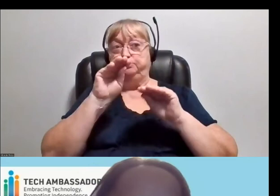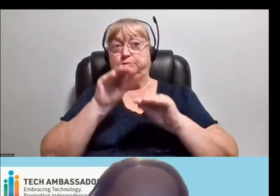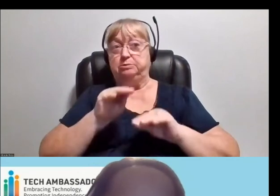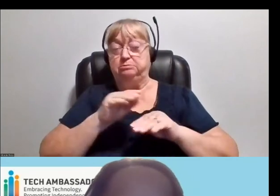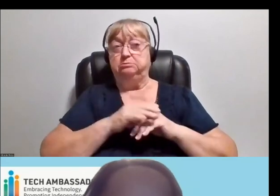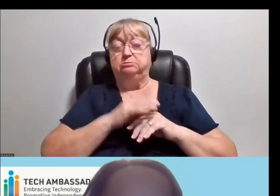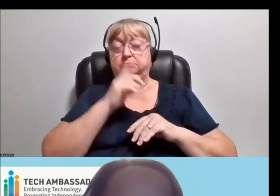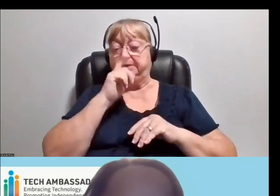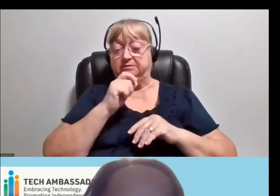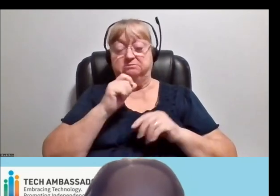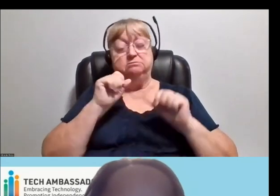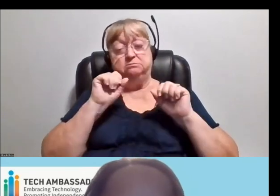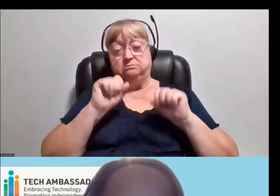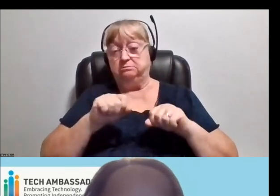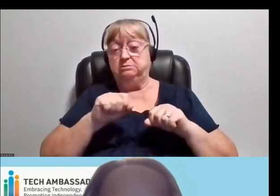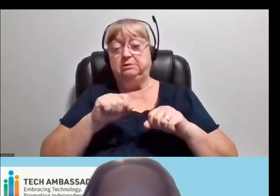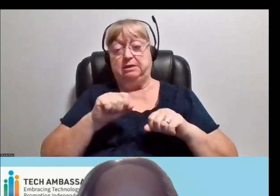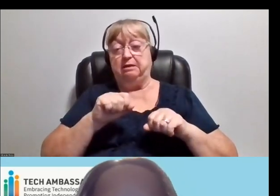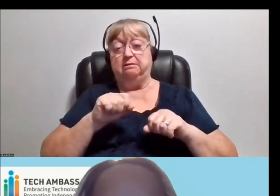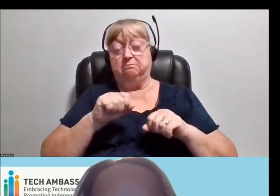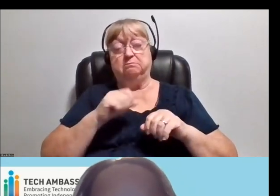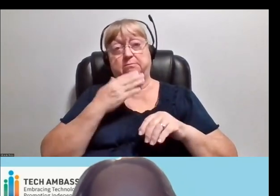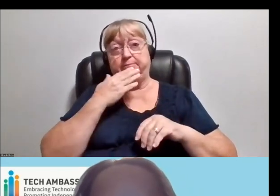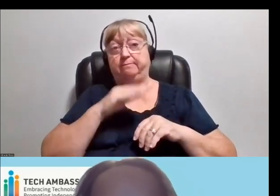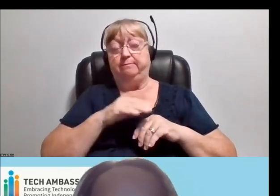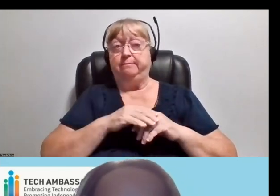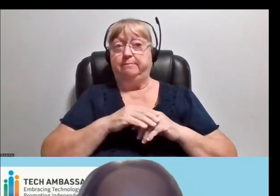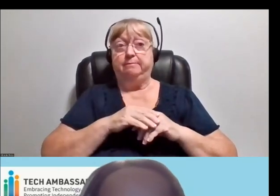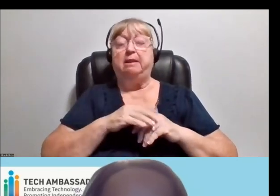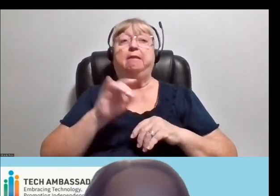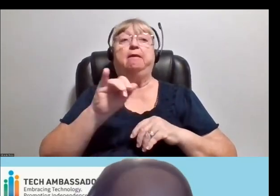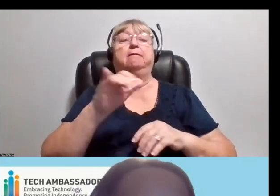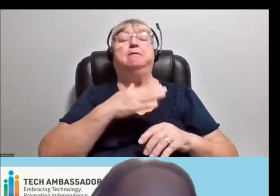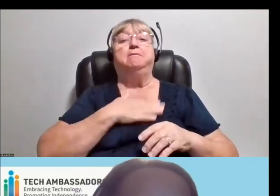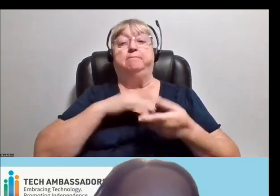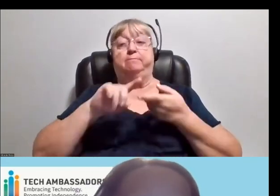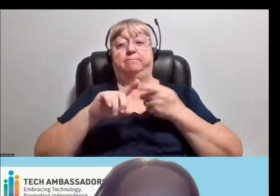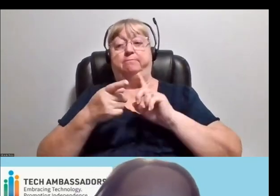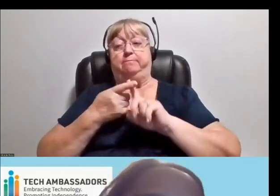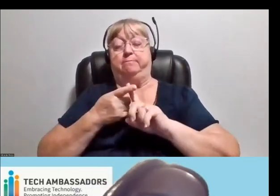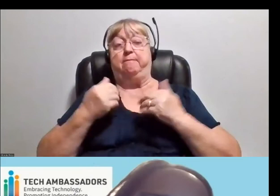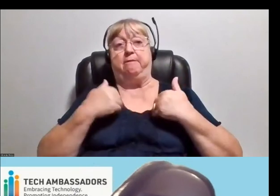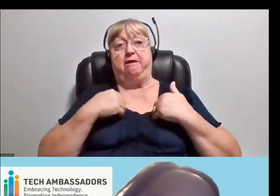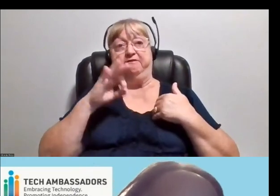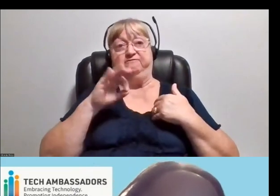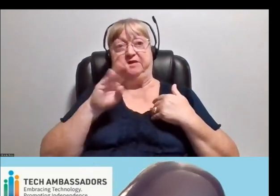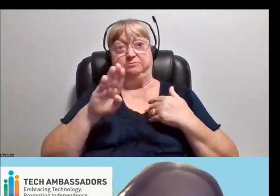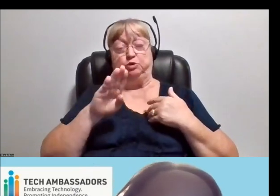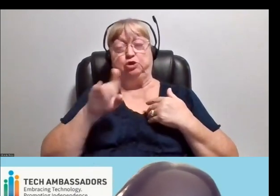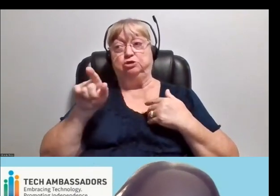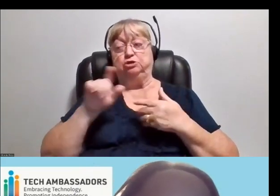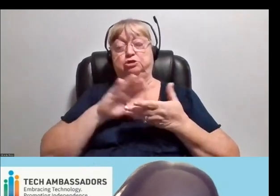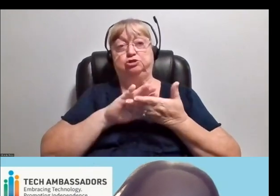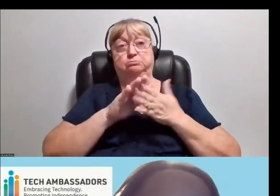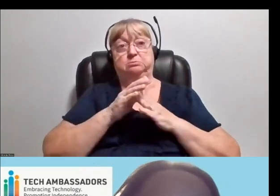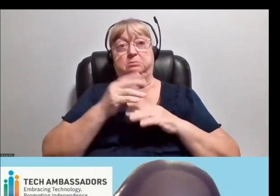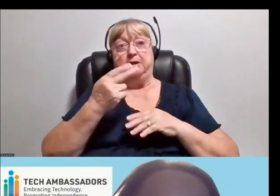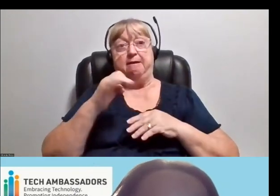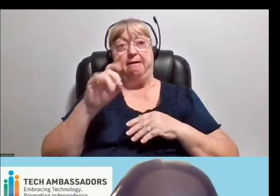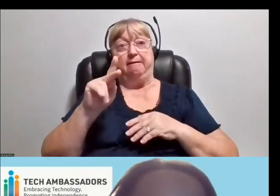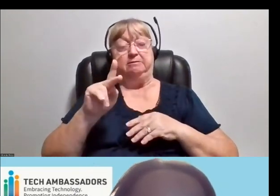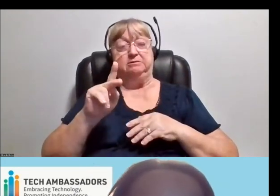because it can end up bad. Like I had a friend that had Facebook and she got hacked, and